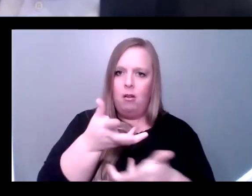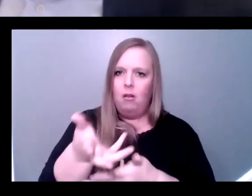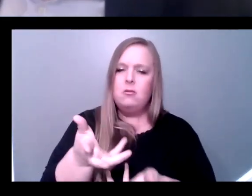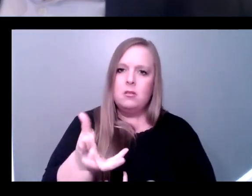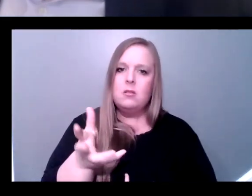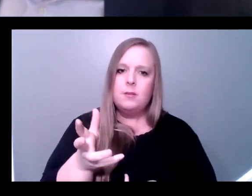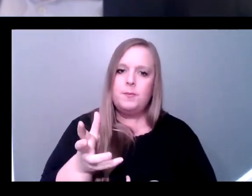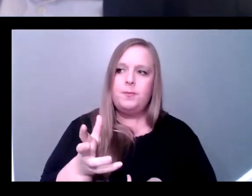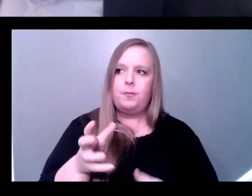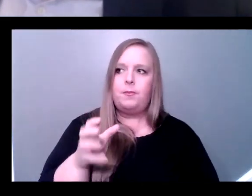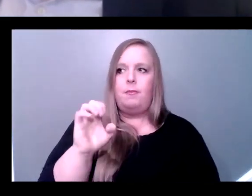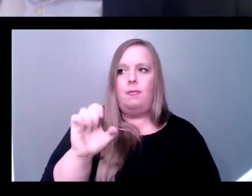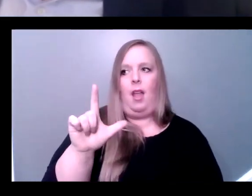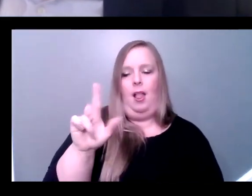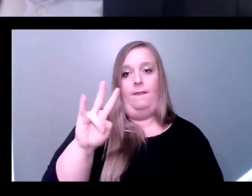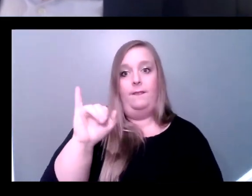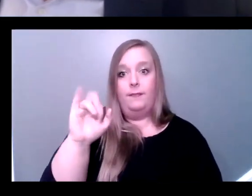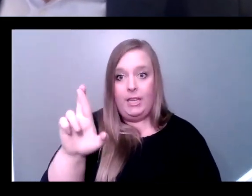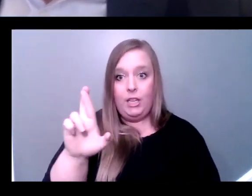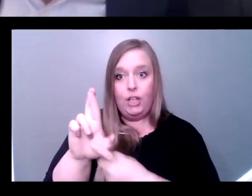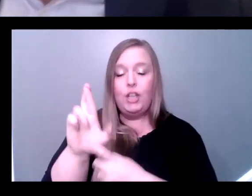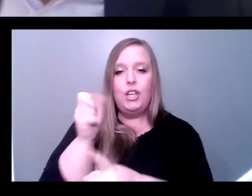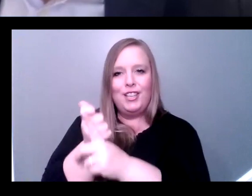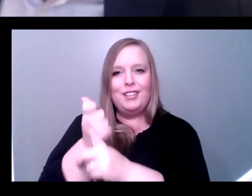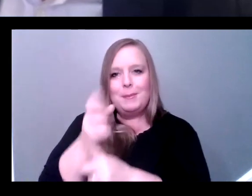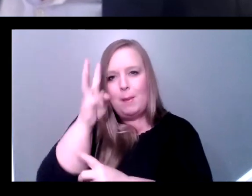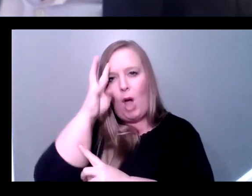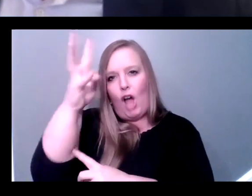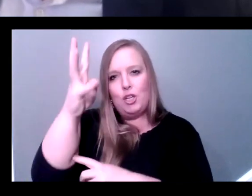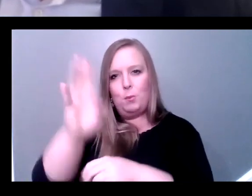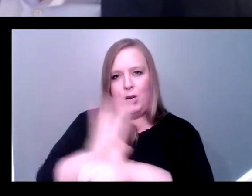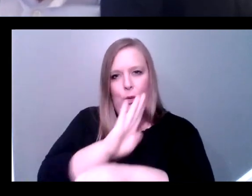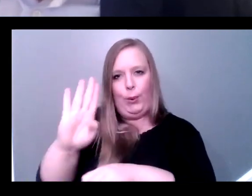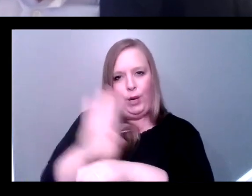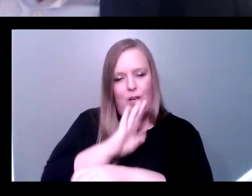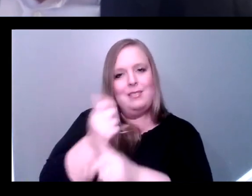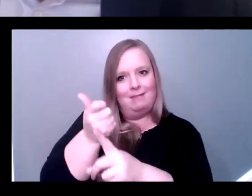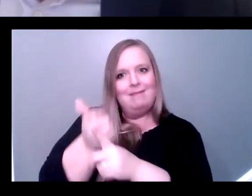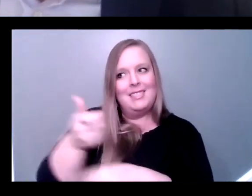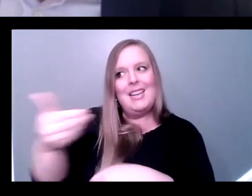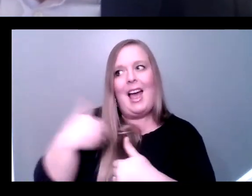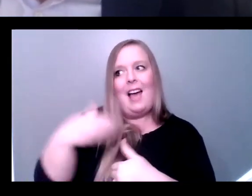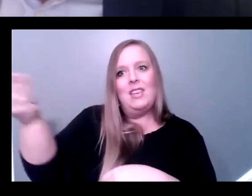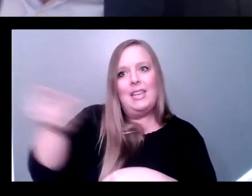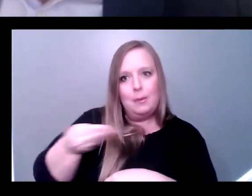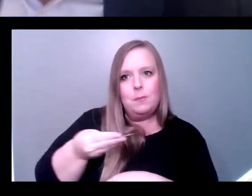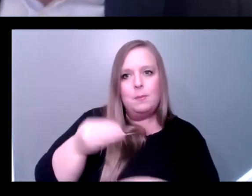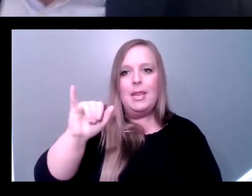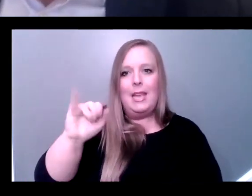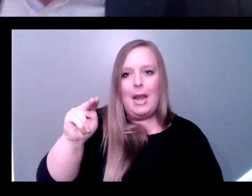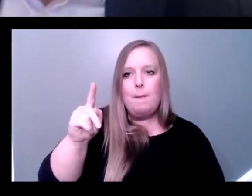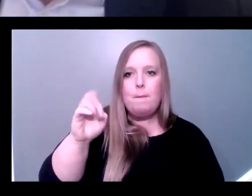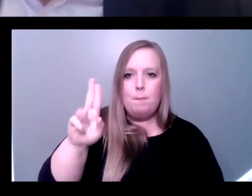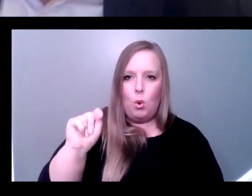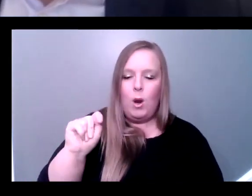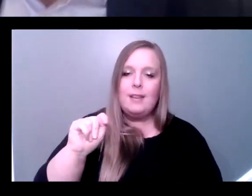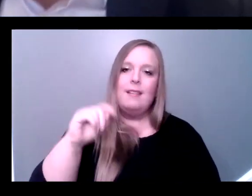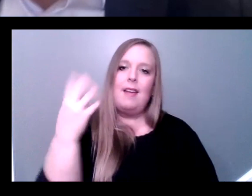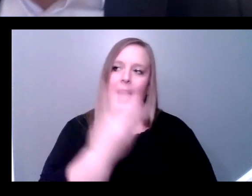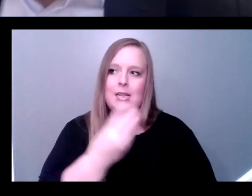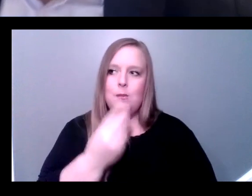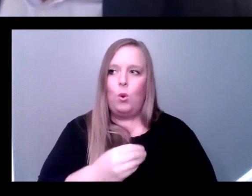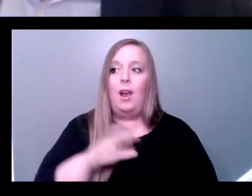and I've read stories and talked to folks there, you might be sipping coffee at a cafe, and you could look across, and the